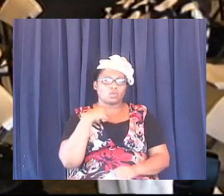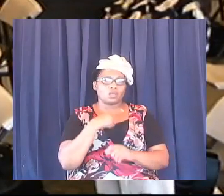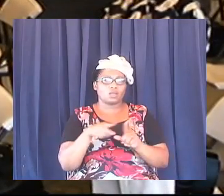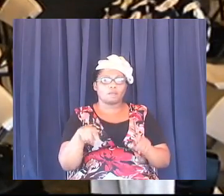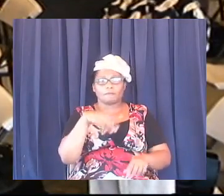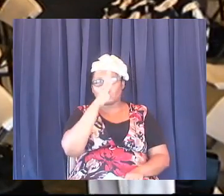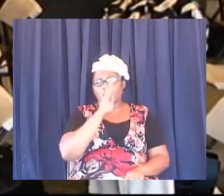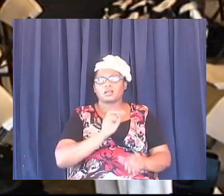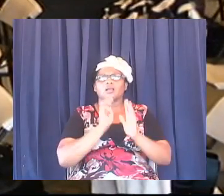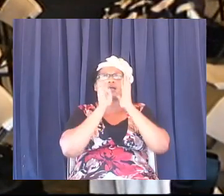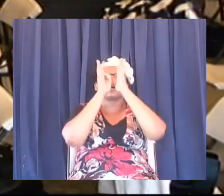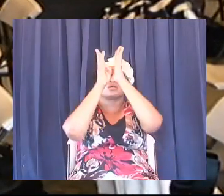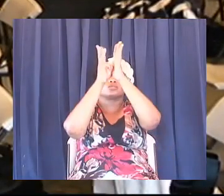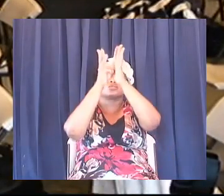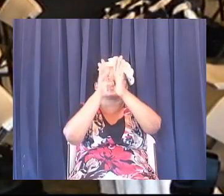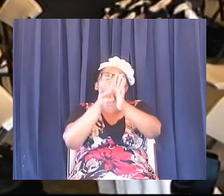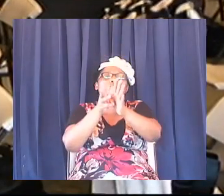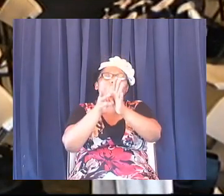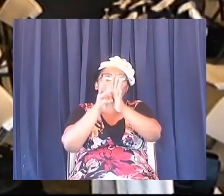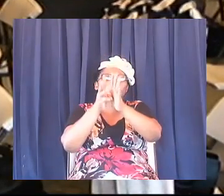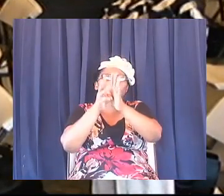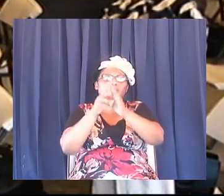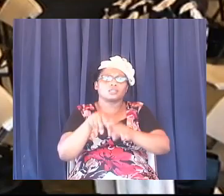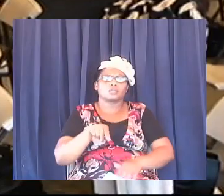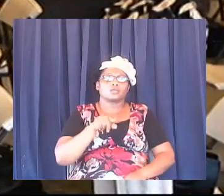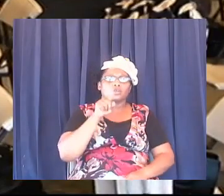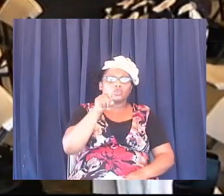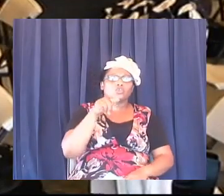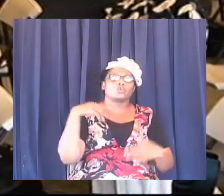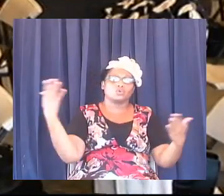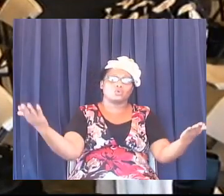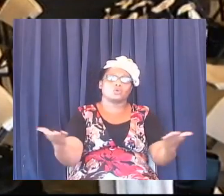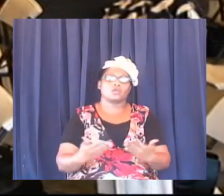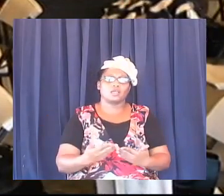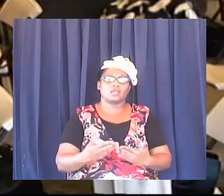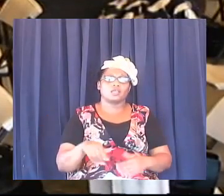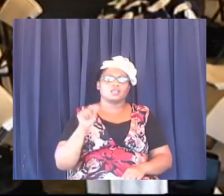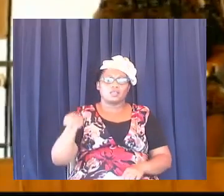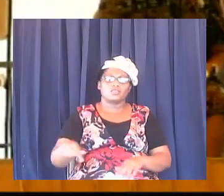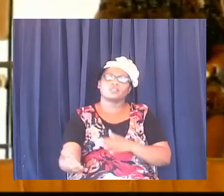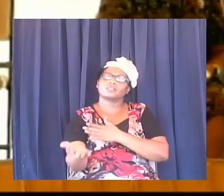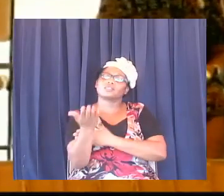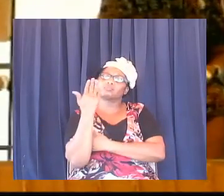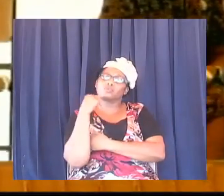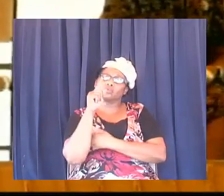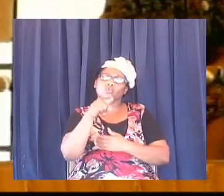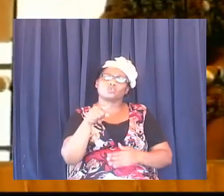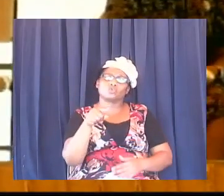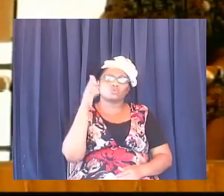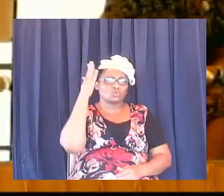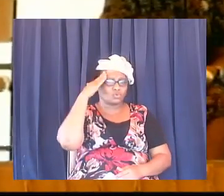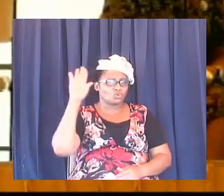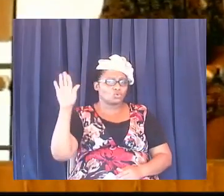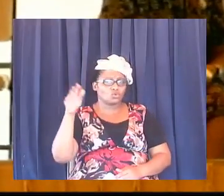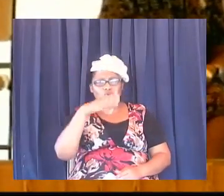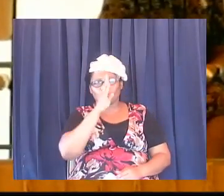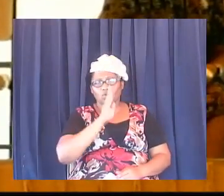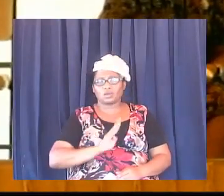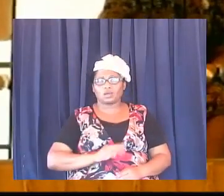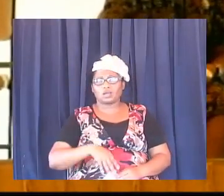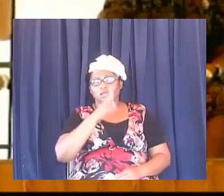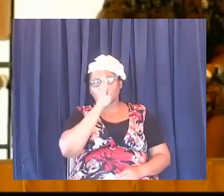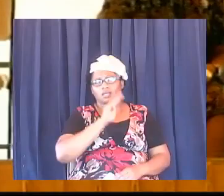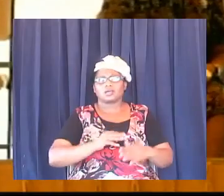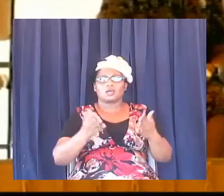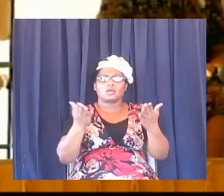you're here this morning and you don't know the Lord. He wants to know you. He knows you,